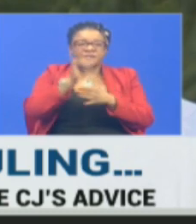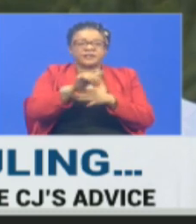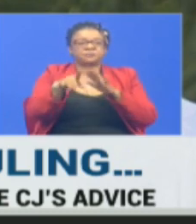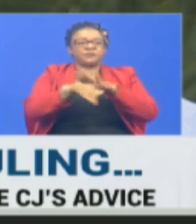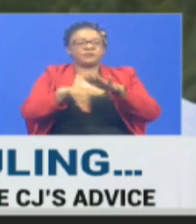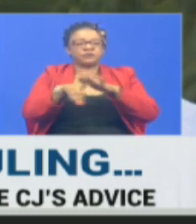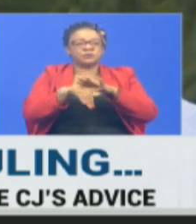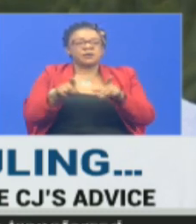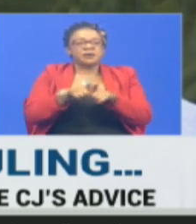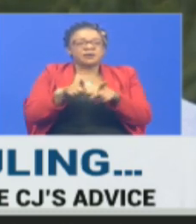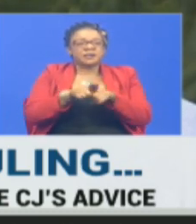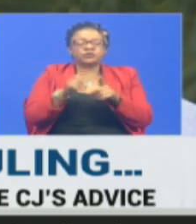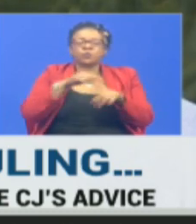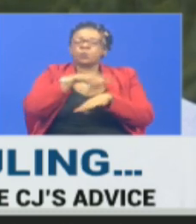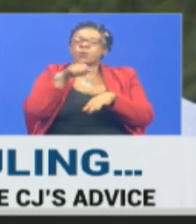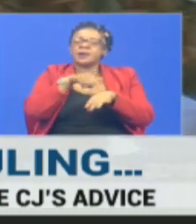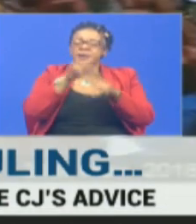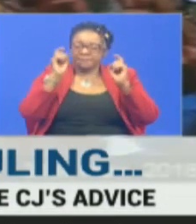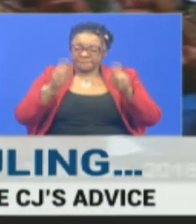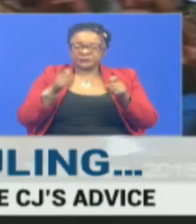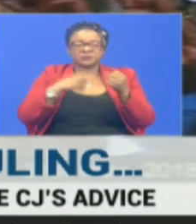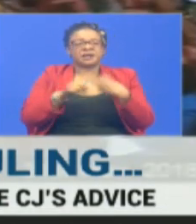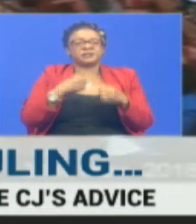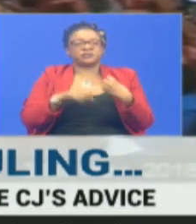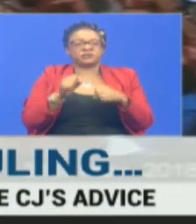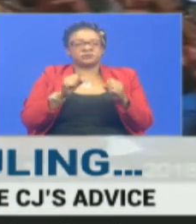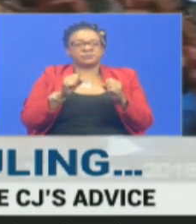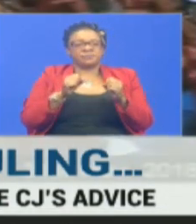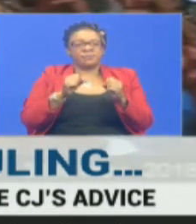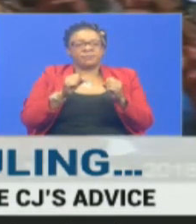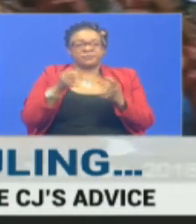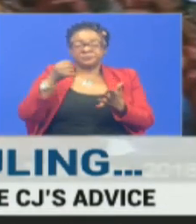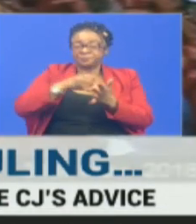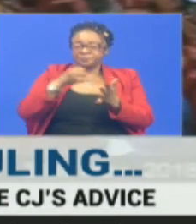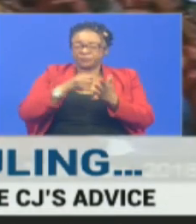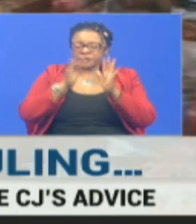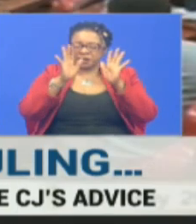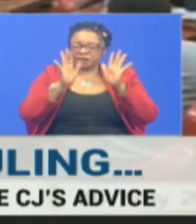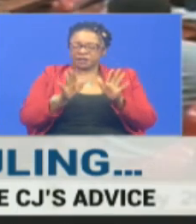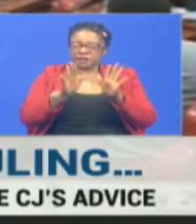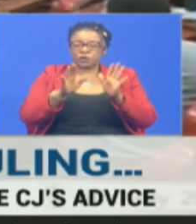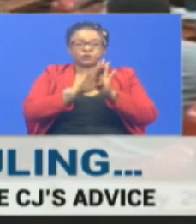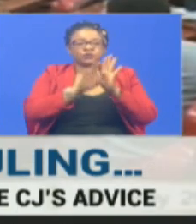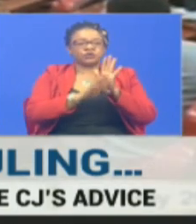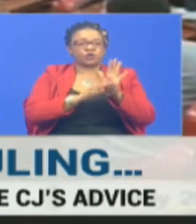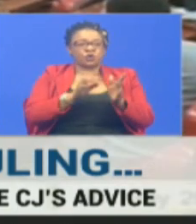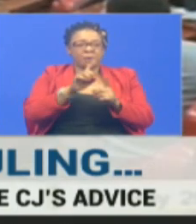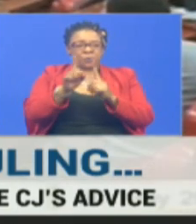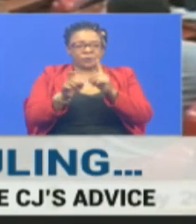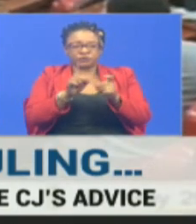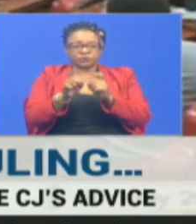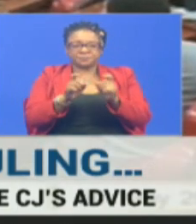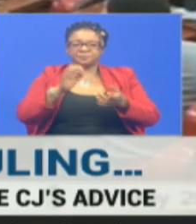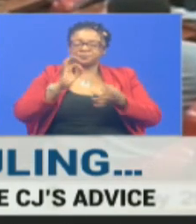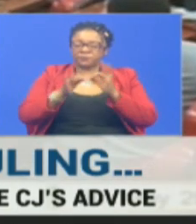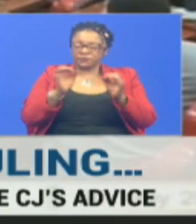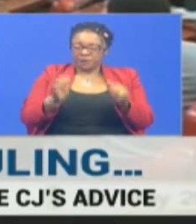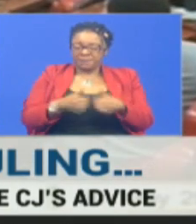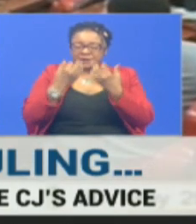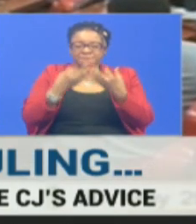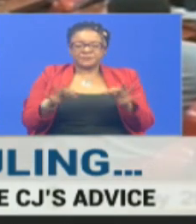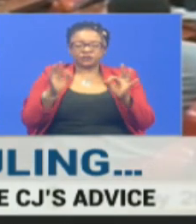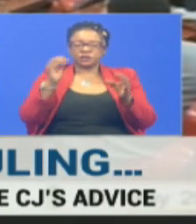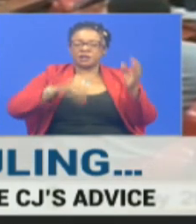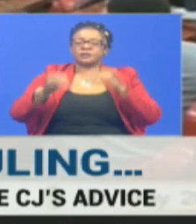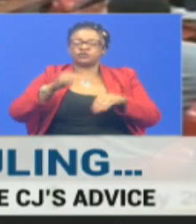to when he must take that action. Among key constitutional questions is whether the dissolution and fresh election would